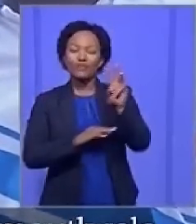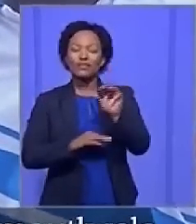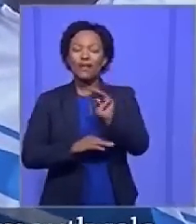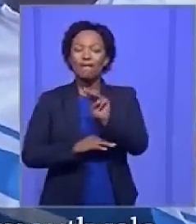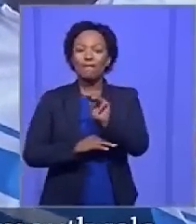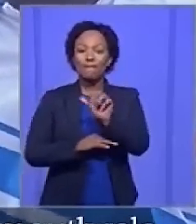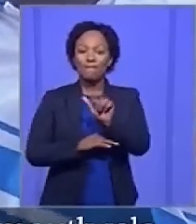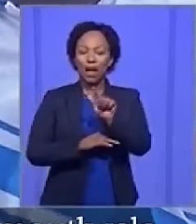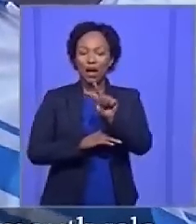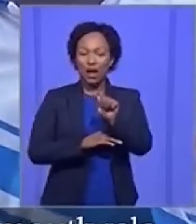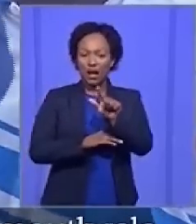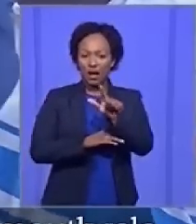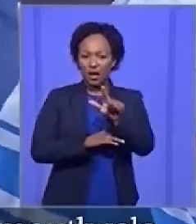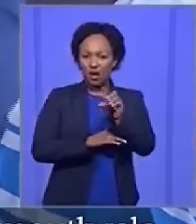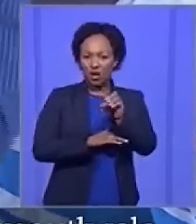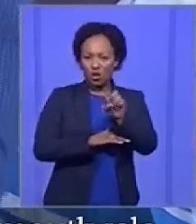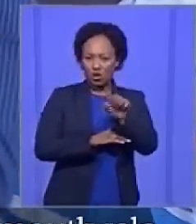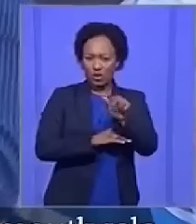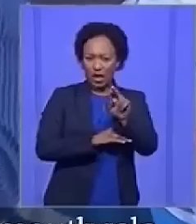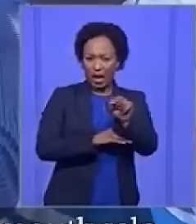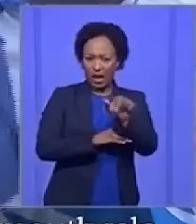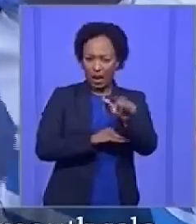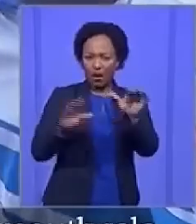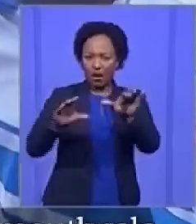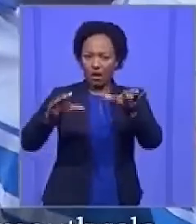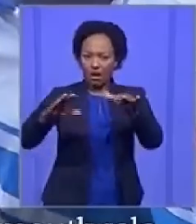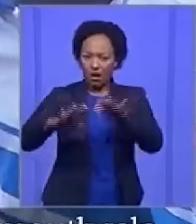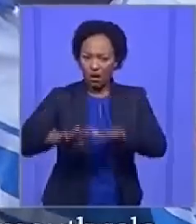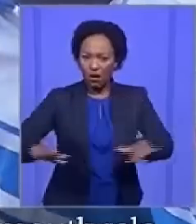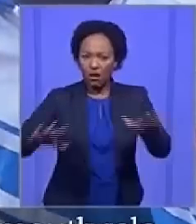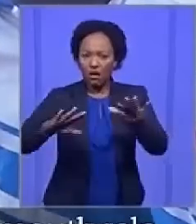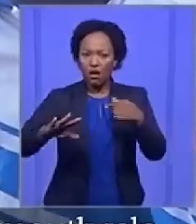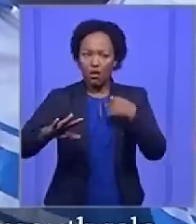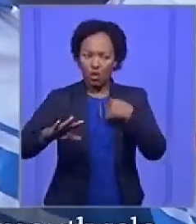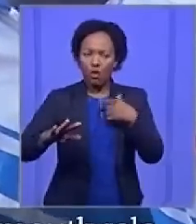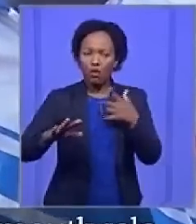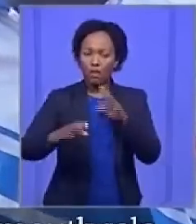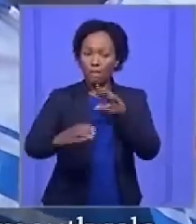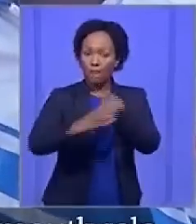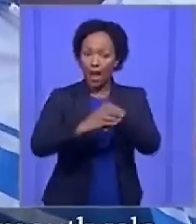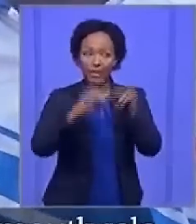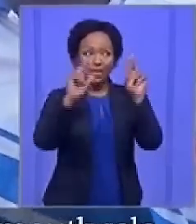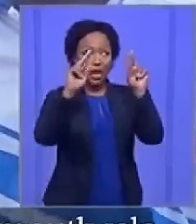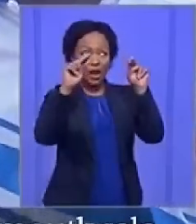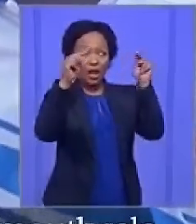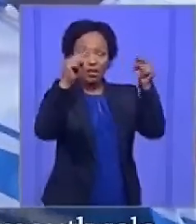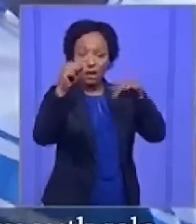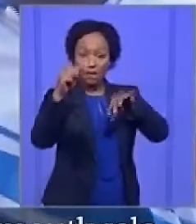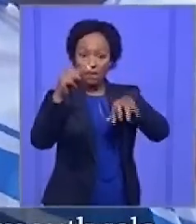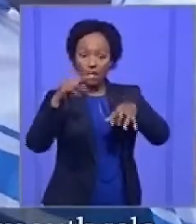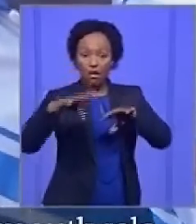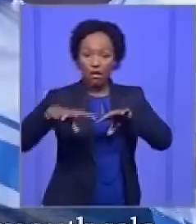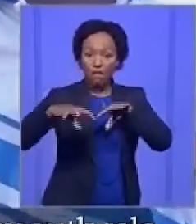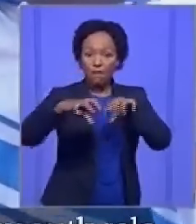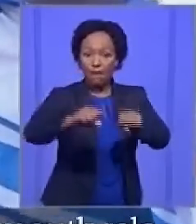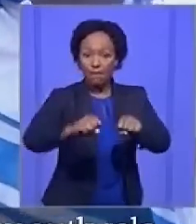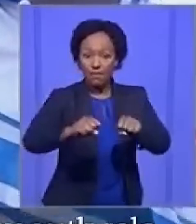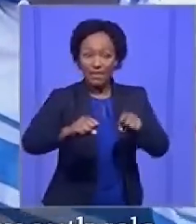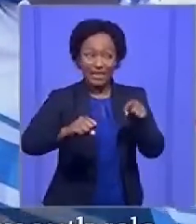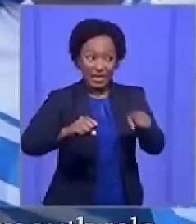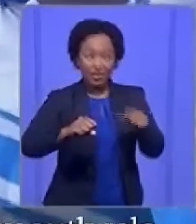government here, and if we are part of a national government, we will place this municipality under